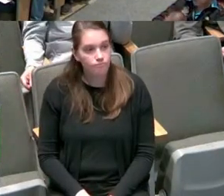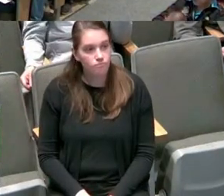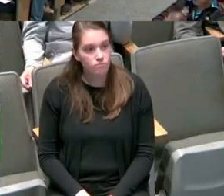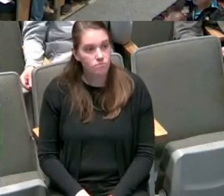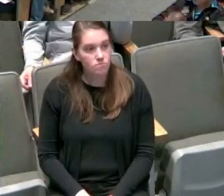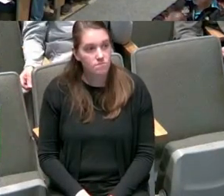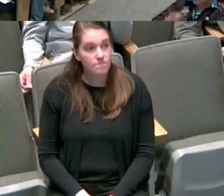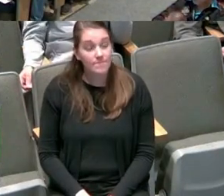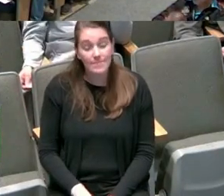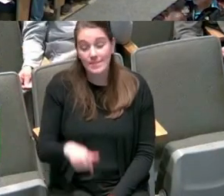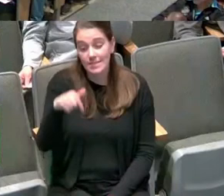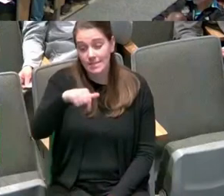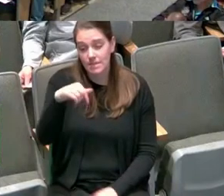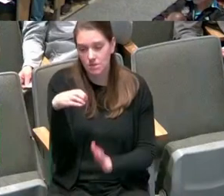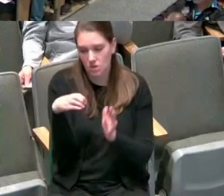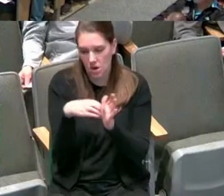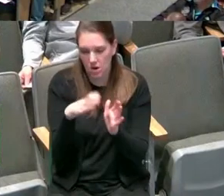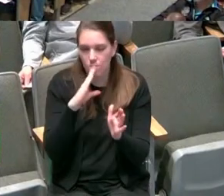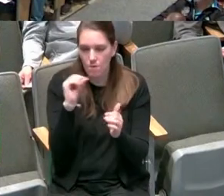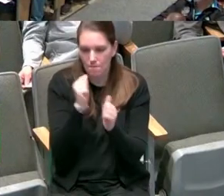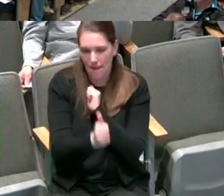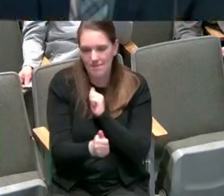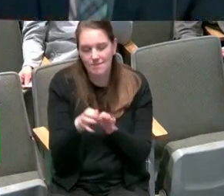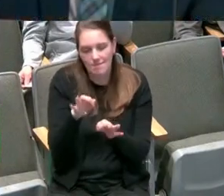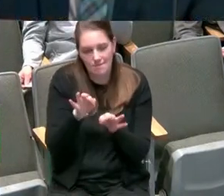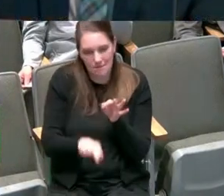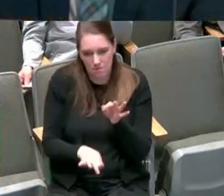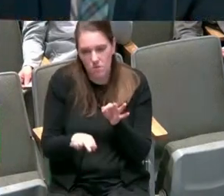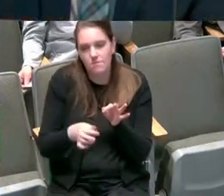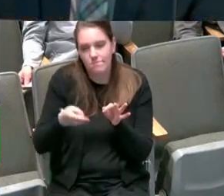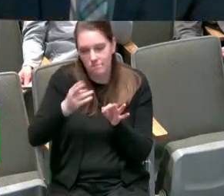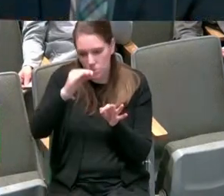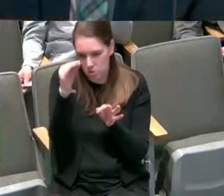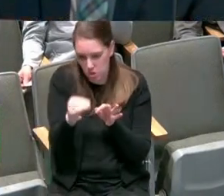this article passes as a simple majority